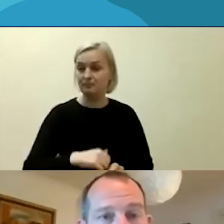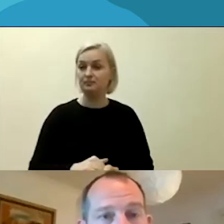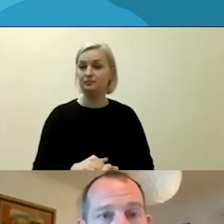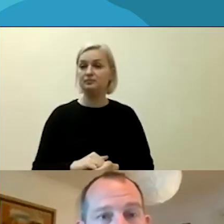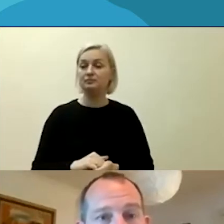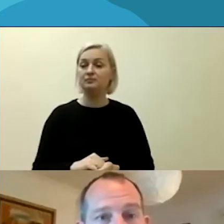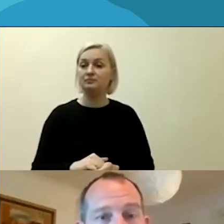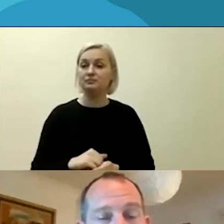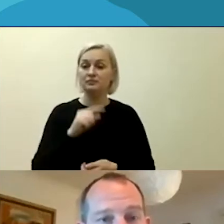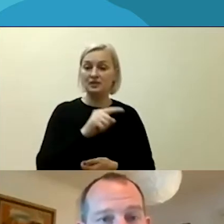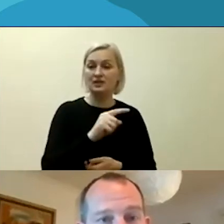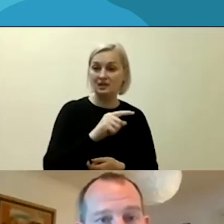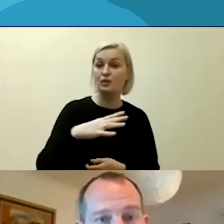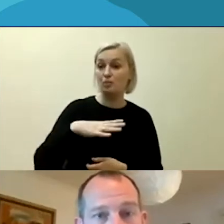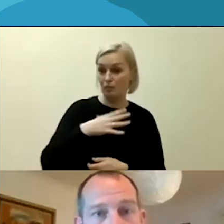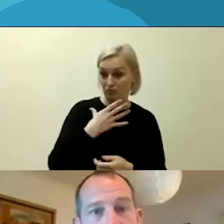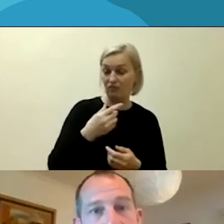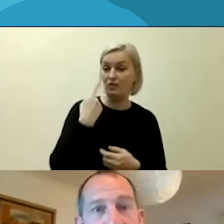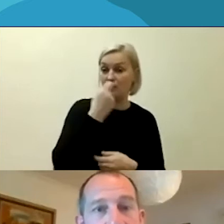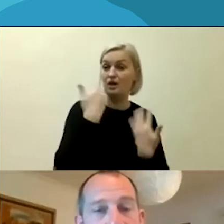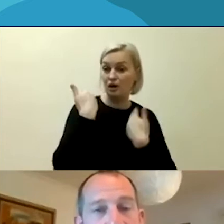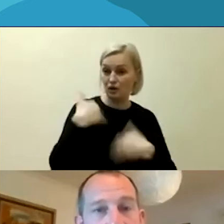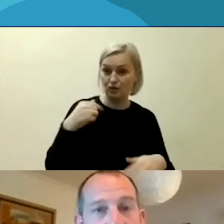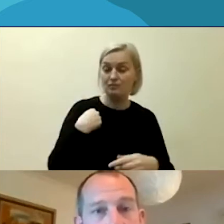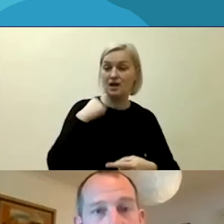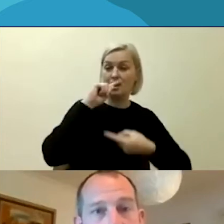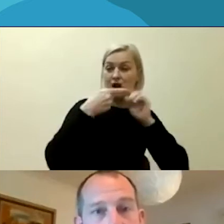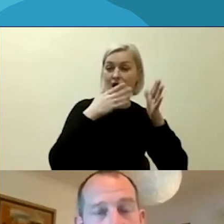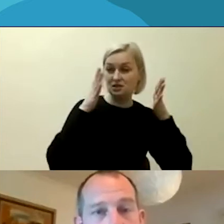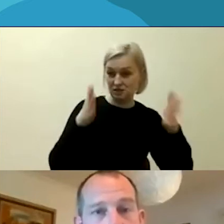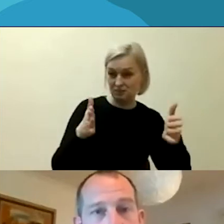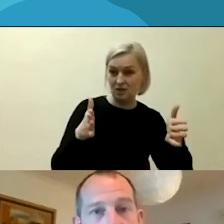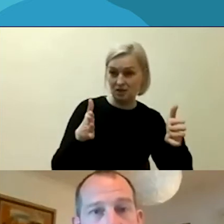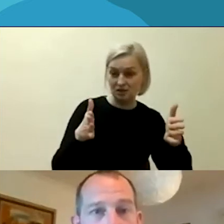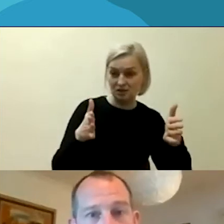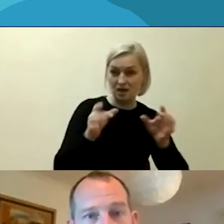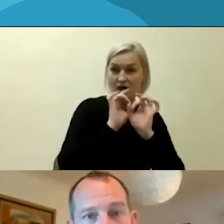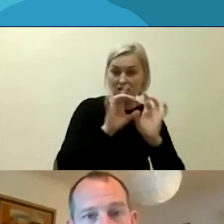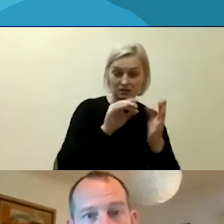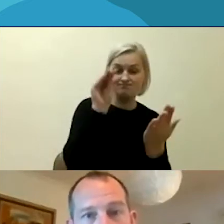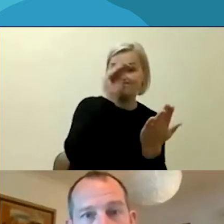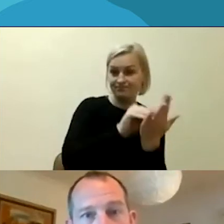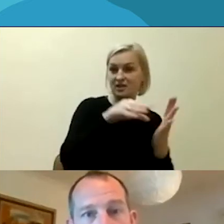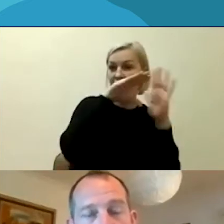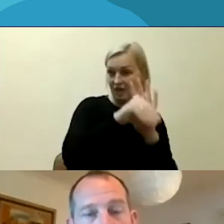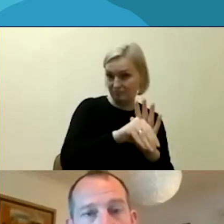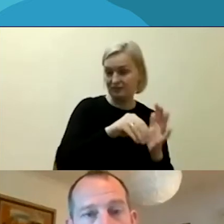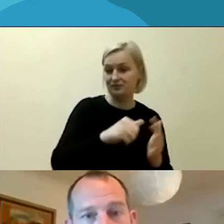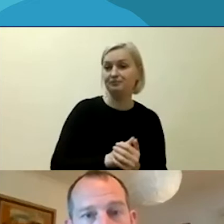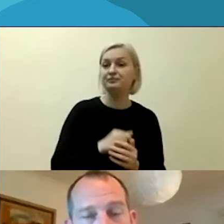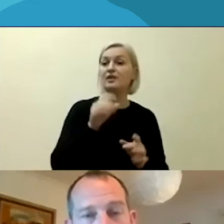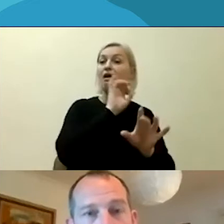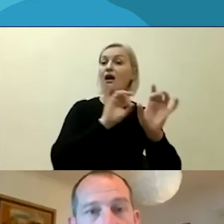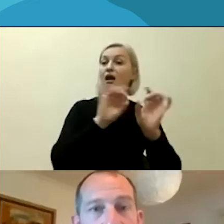also thematic reports. And then we submit those to intergovernmental organizations, the